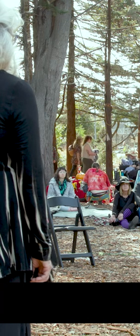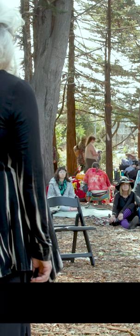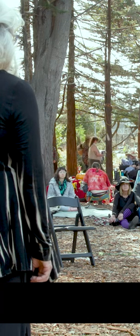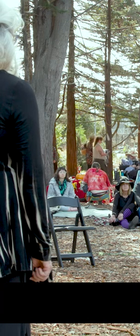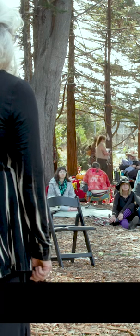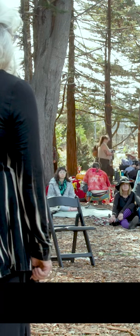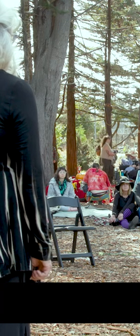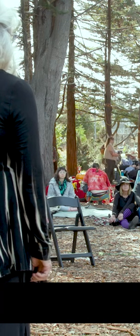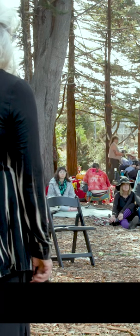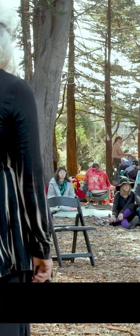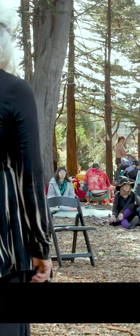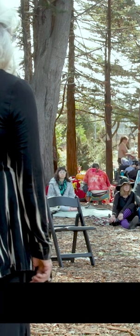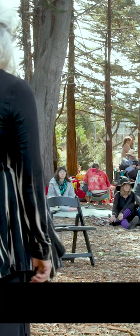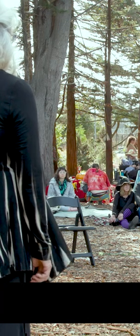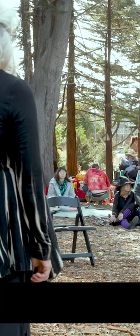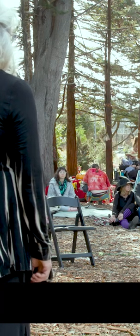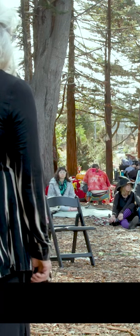Marianne Patnod,